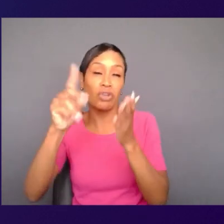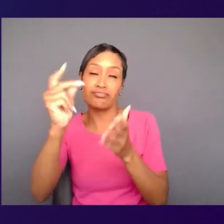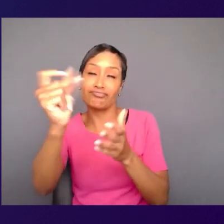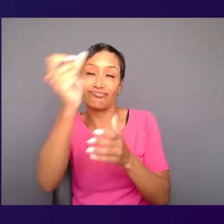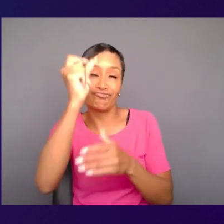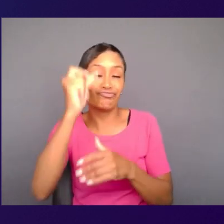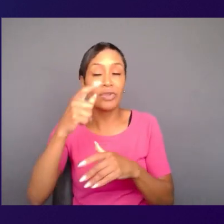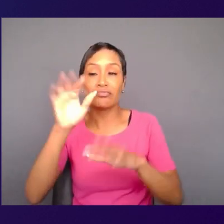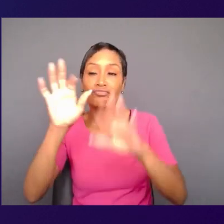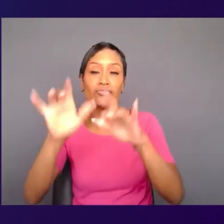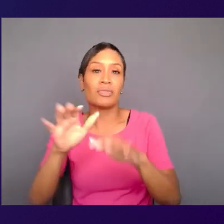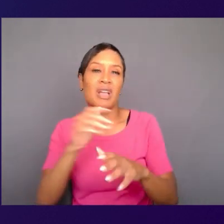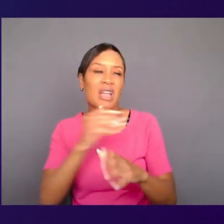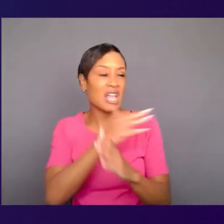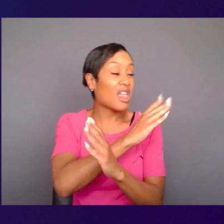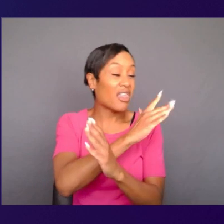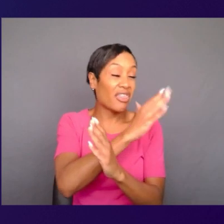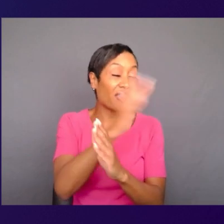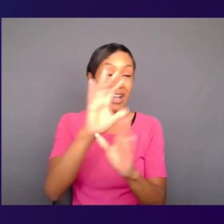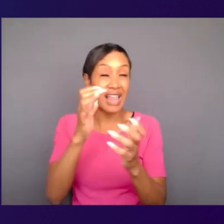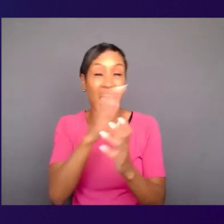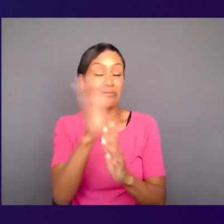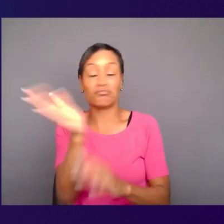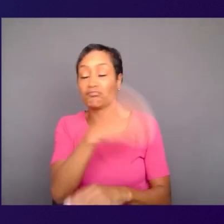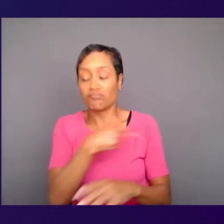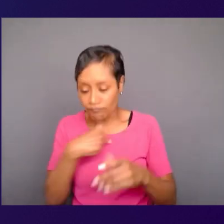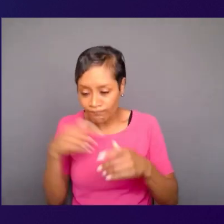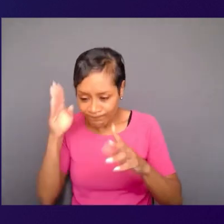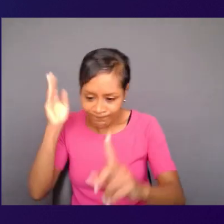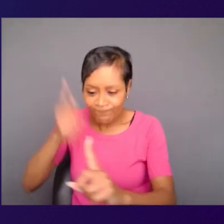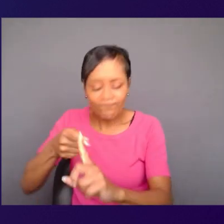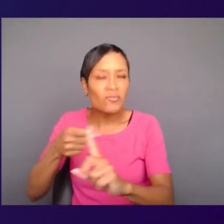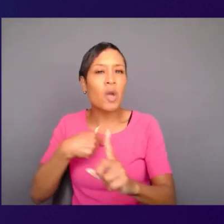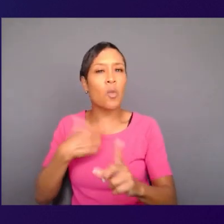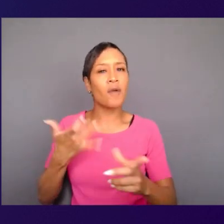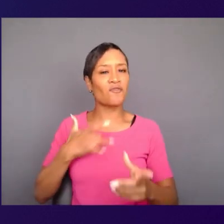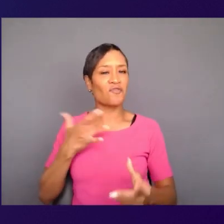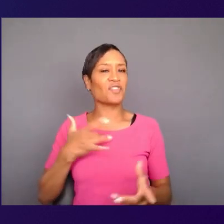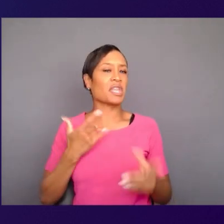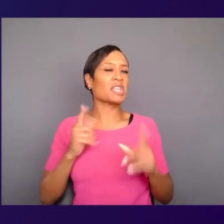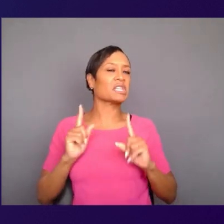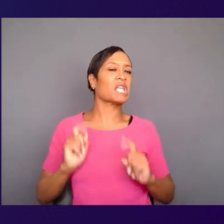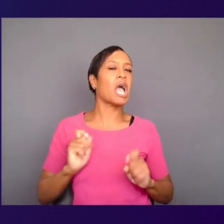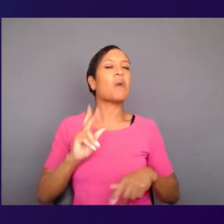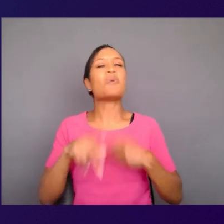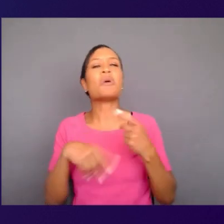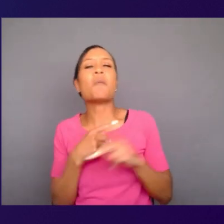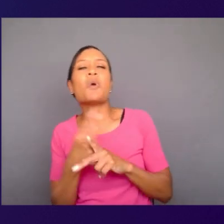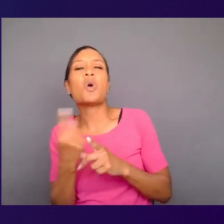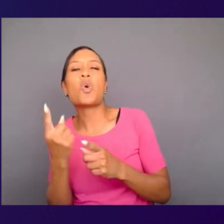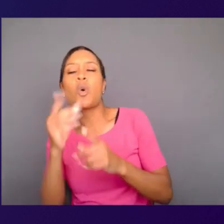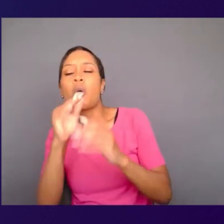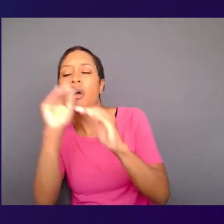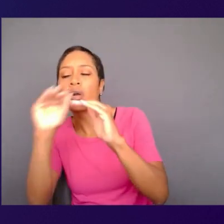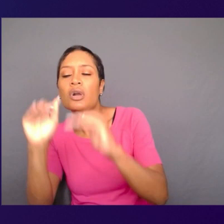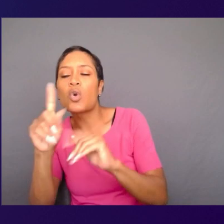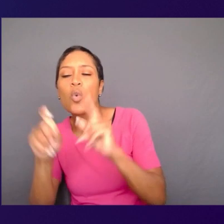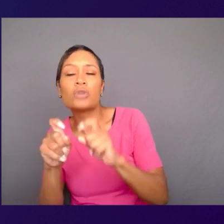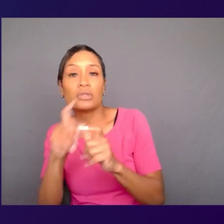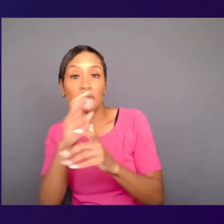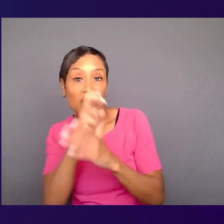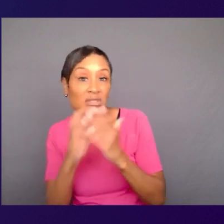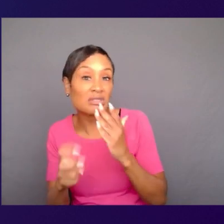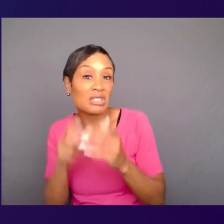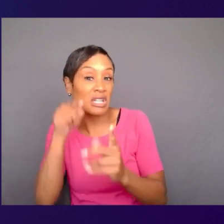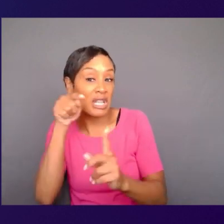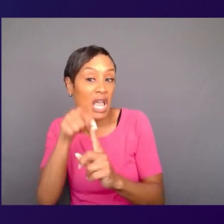away without going through all the course information, so I could get a feel for the exam, the type of questions, how deep into each service they